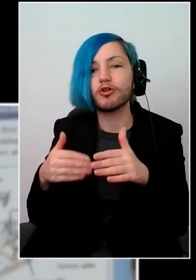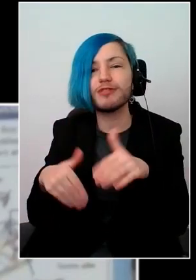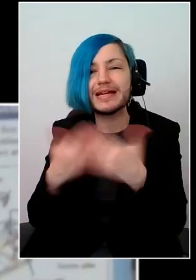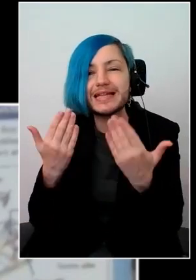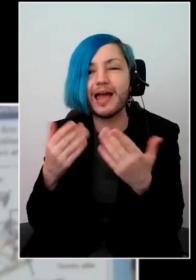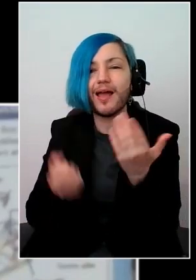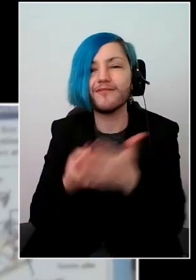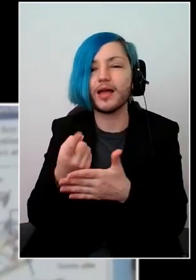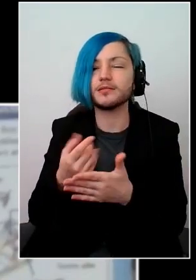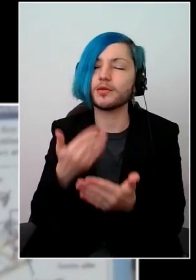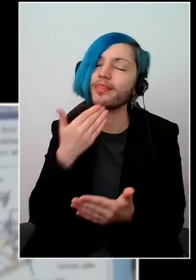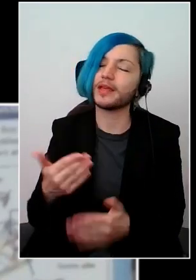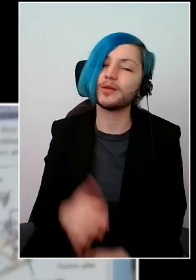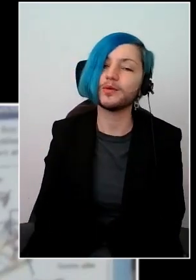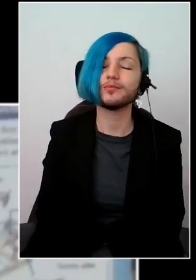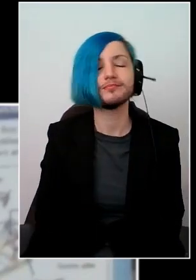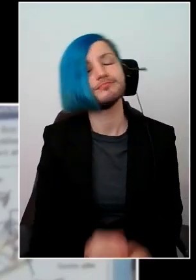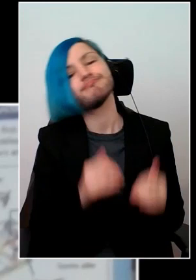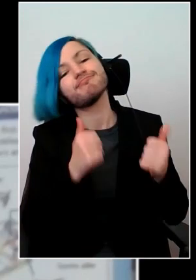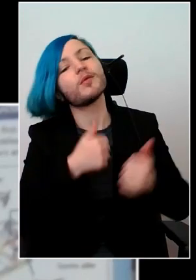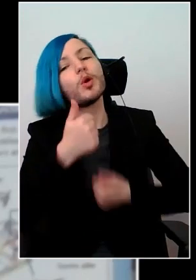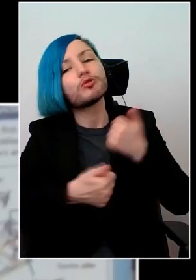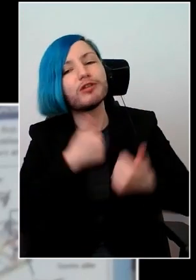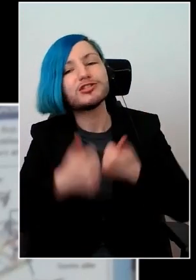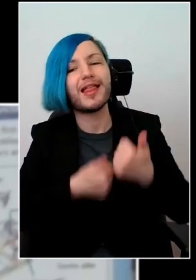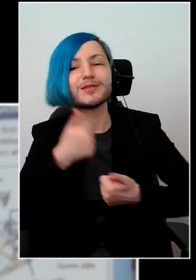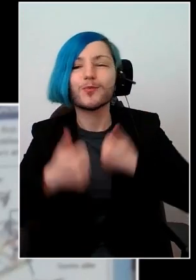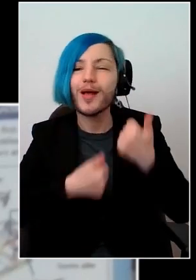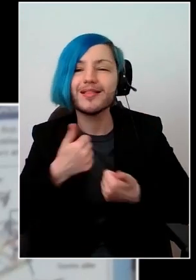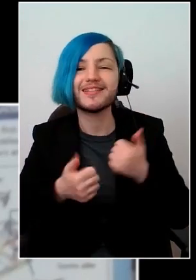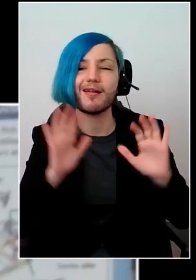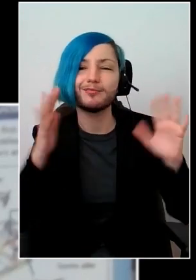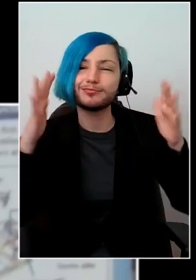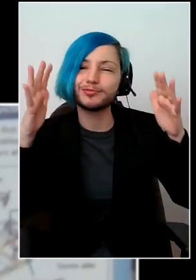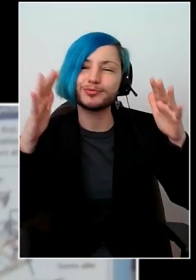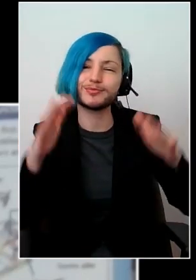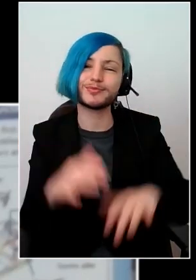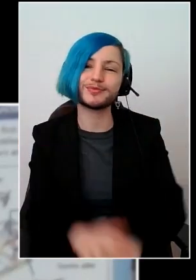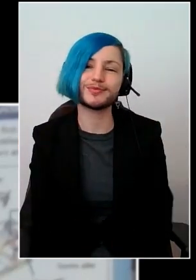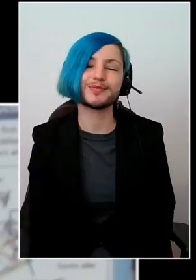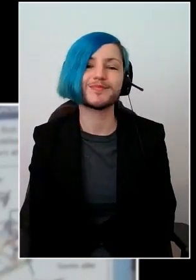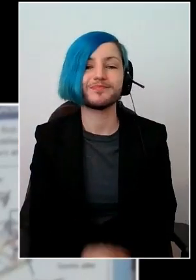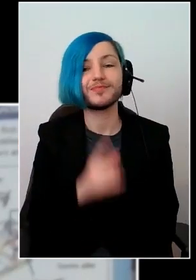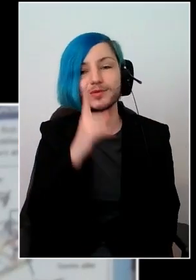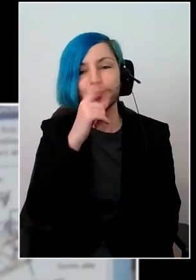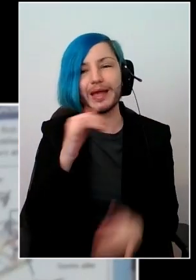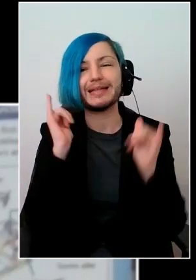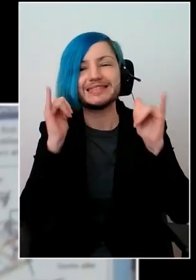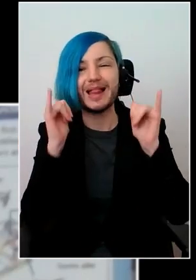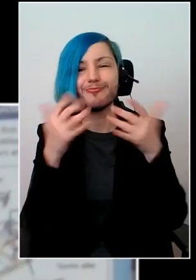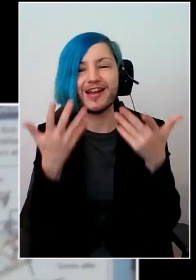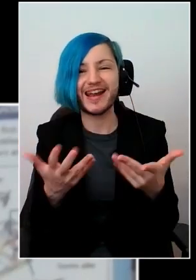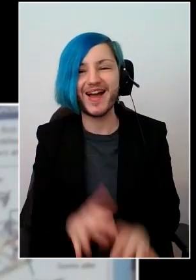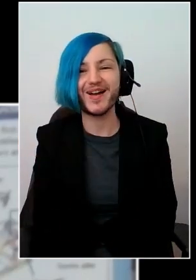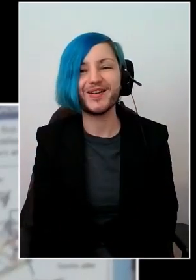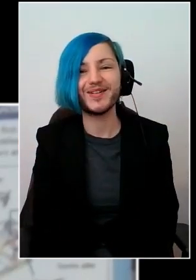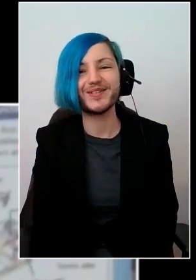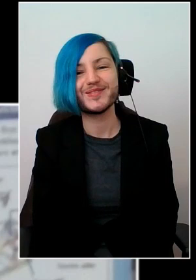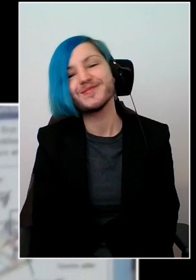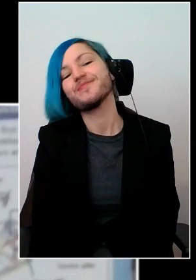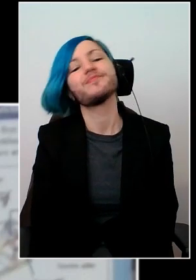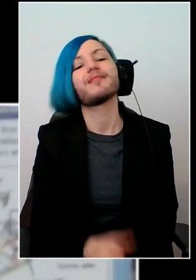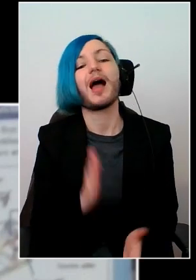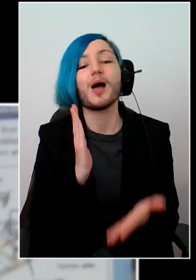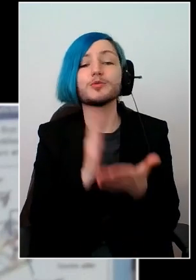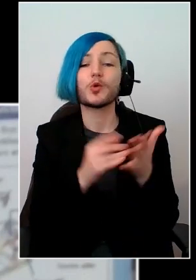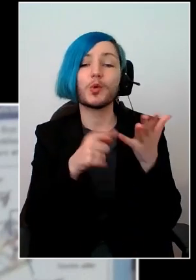Good. Well, congratulations. Very well done. You can celebrate now, and I'm sure UniPress